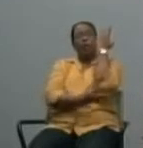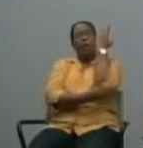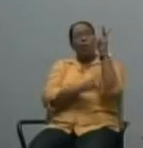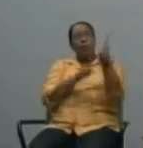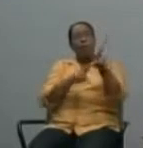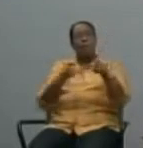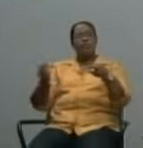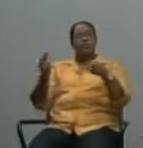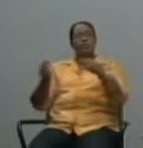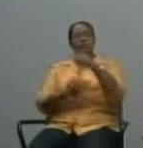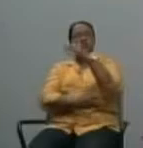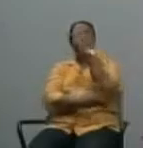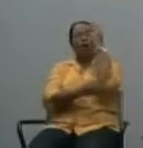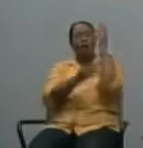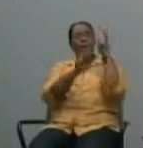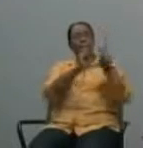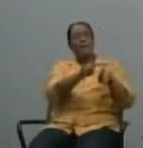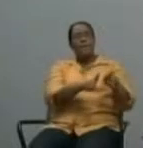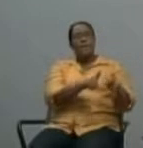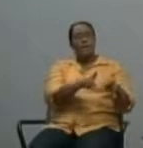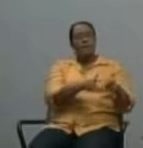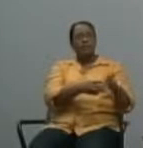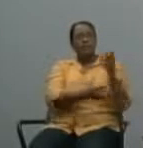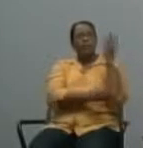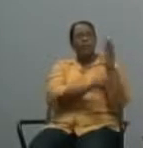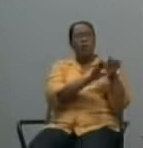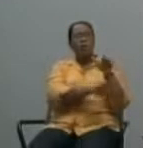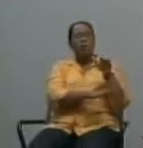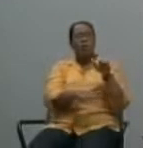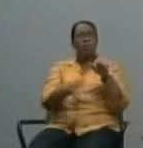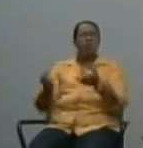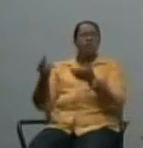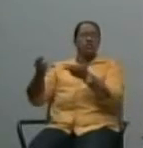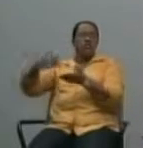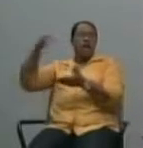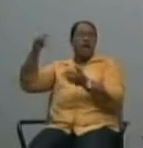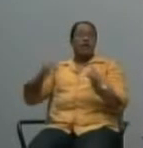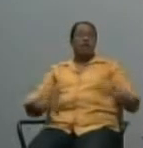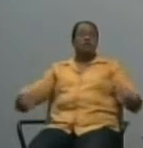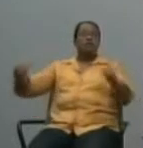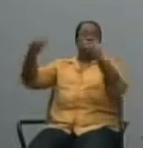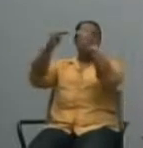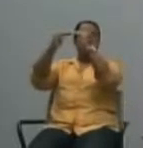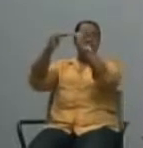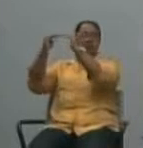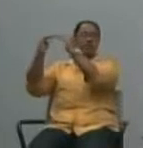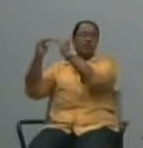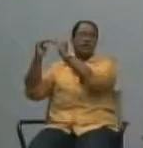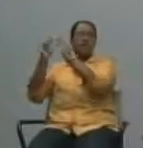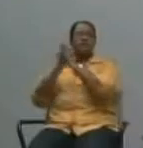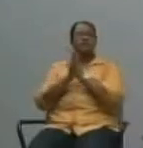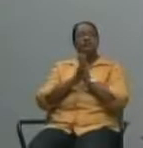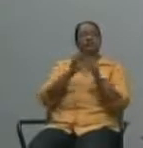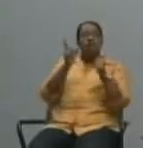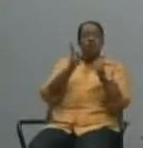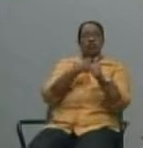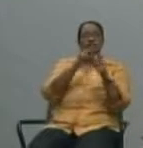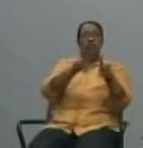We have heard the first reading. The prophet Amos is considered as one of the minor